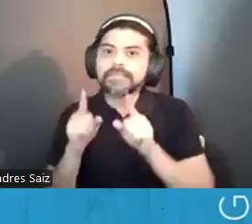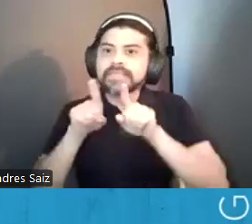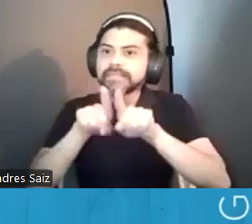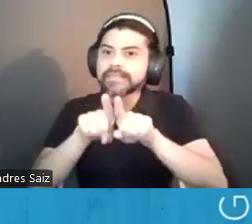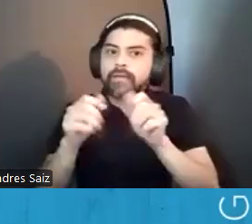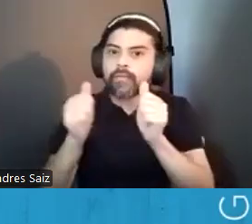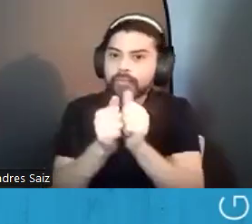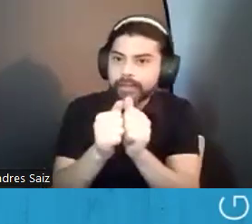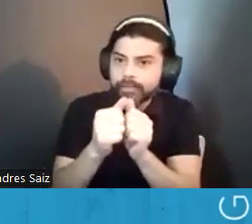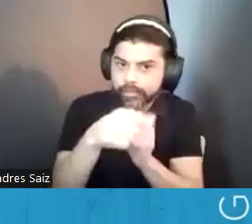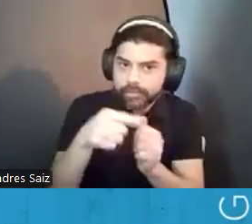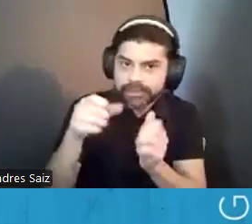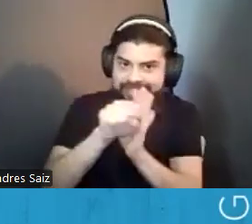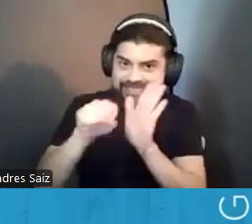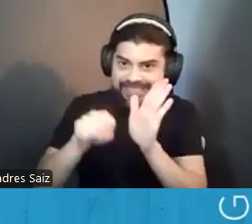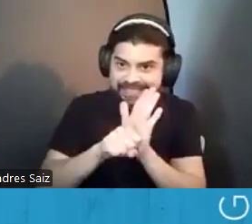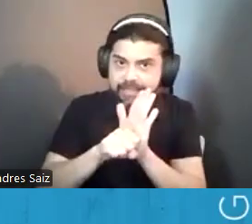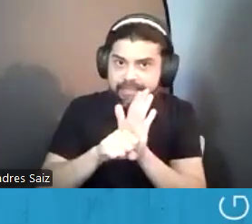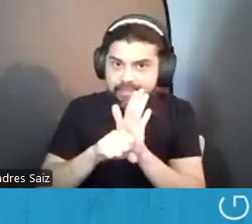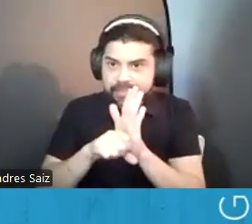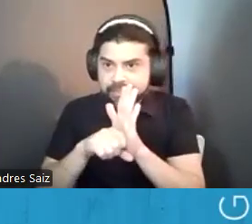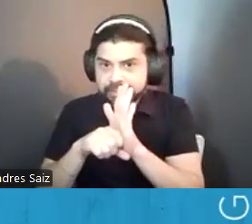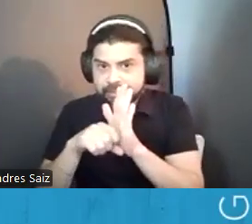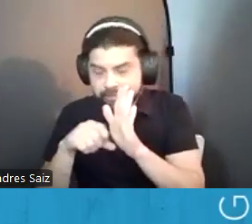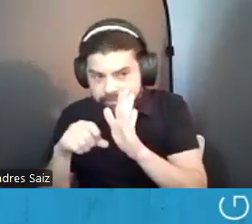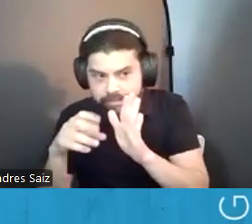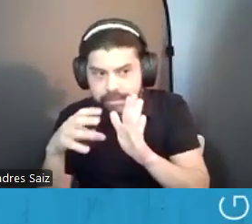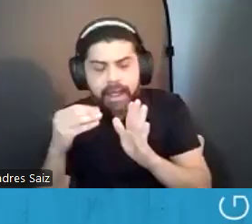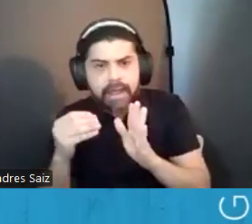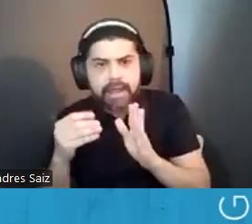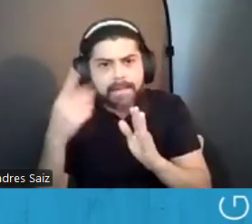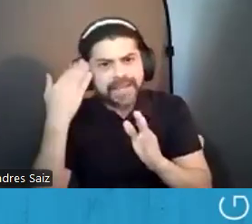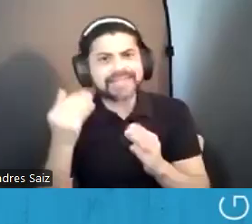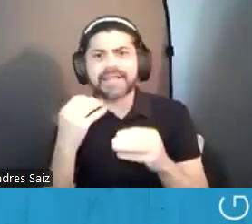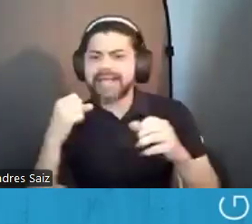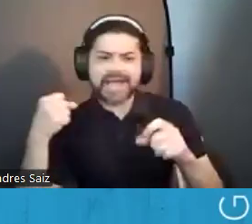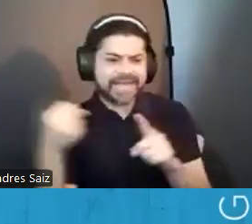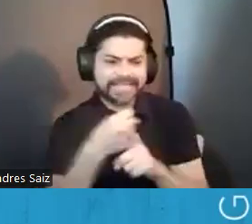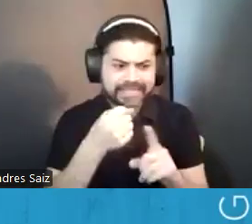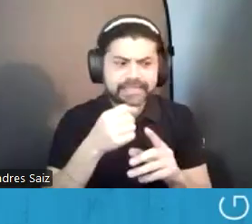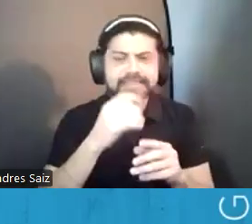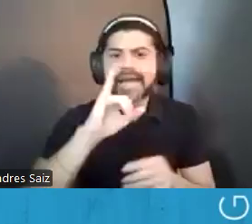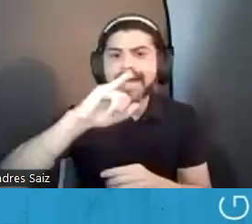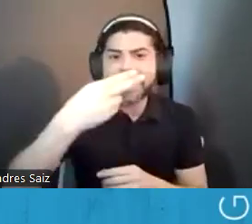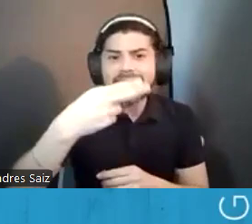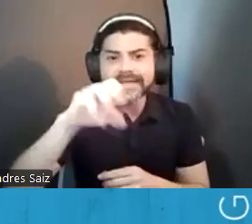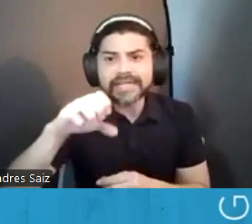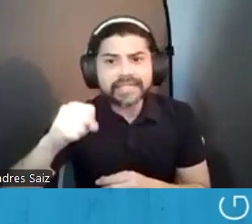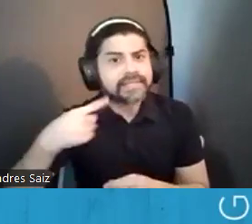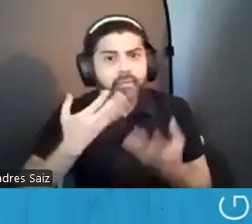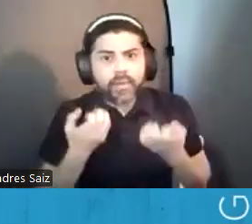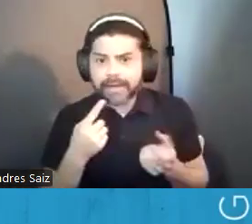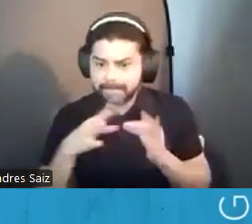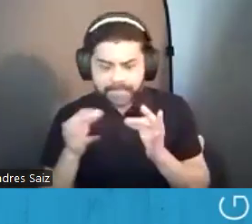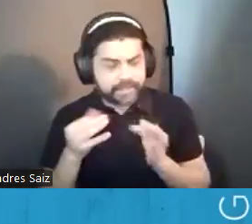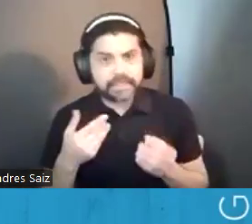the baseless federal attacks this week on IHSS. And I really want to say that, Justice and Aging, and I'm sure I can speak for everyone here on the committee, that